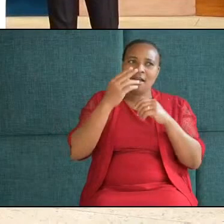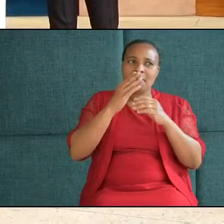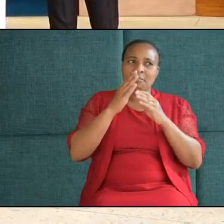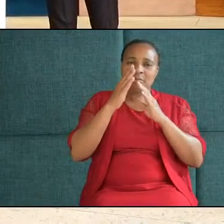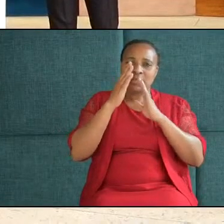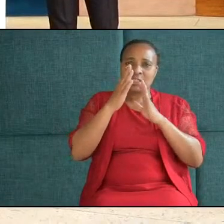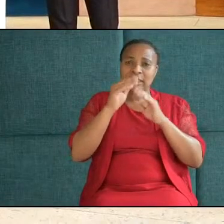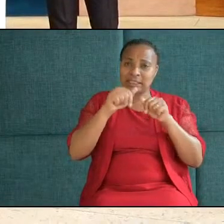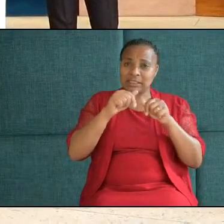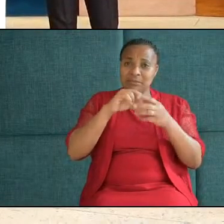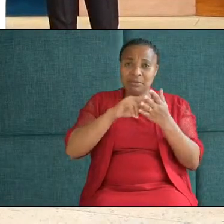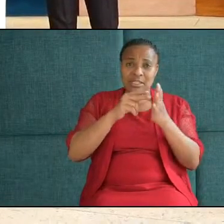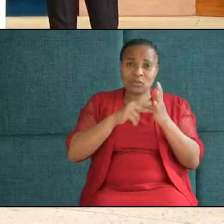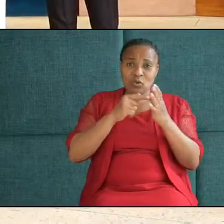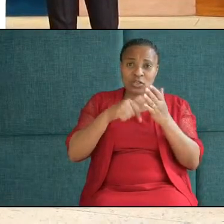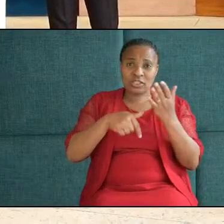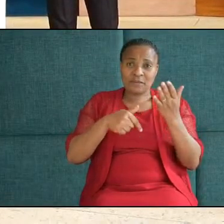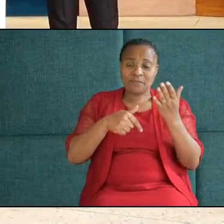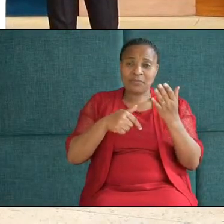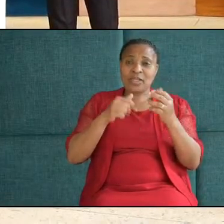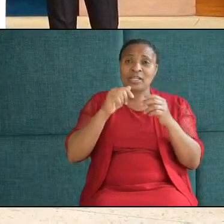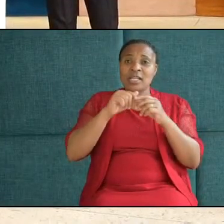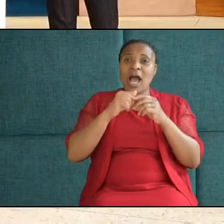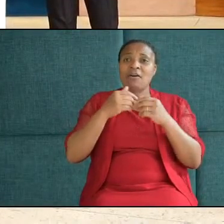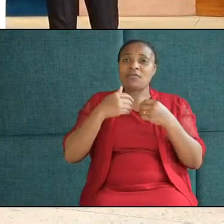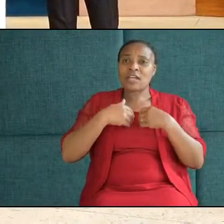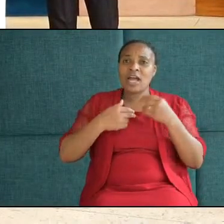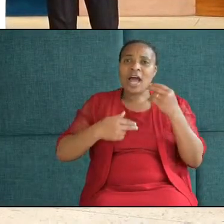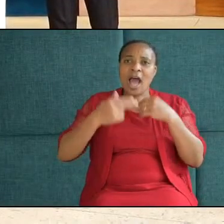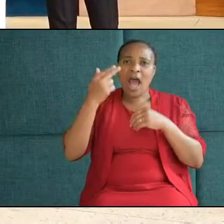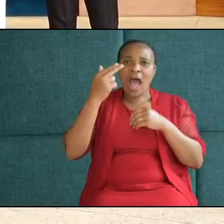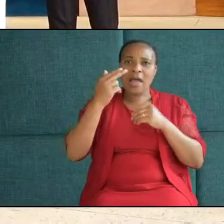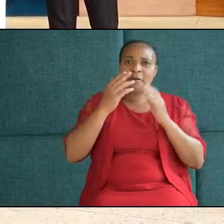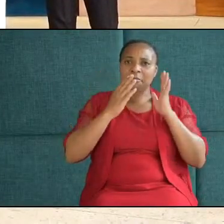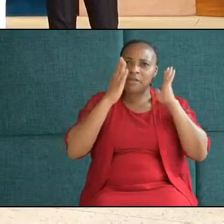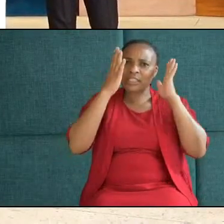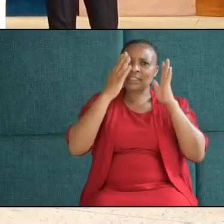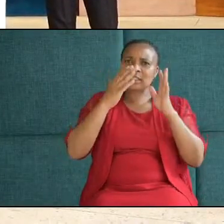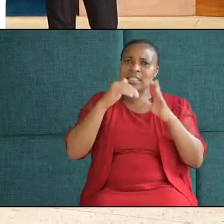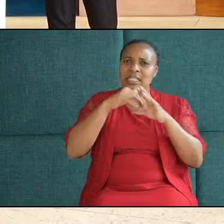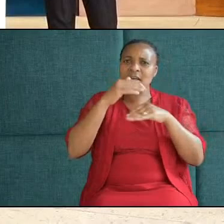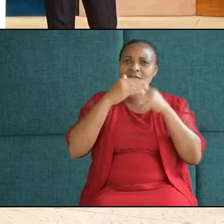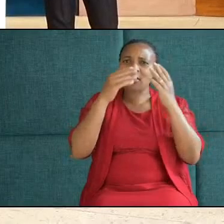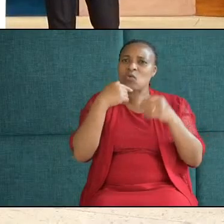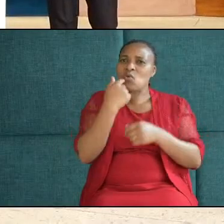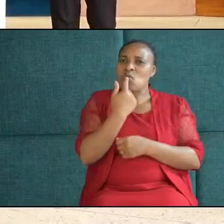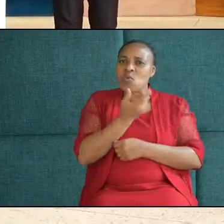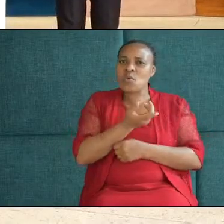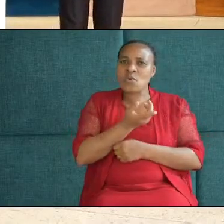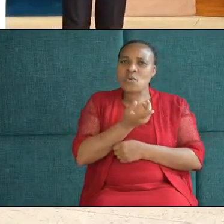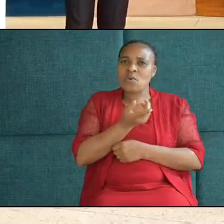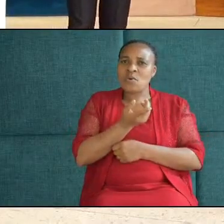the sanctuary in heaven must also have a high priest. Who is the high priest in heaven?